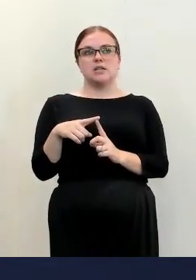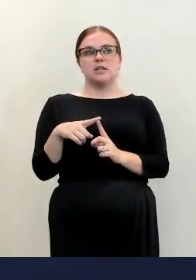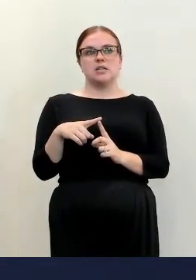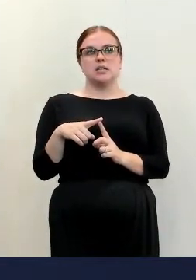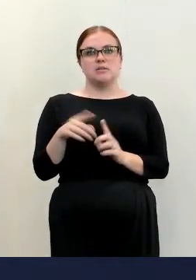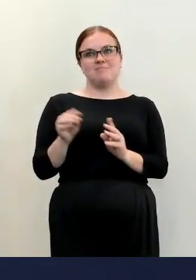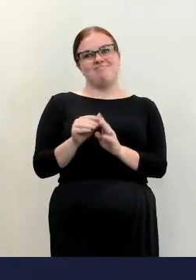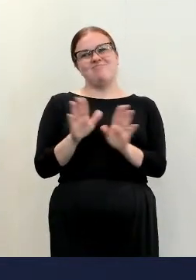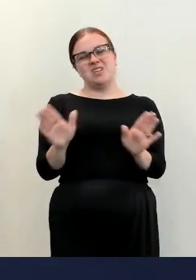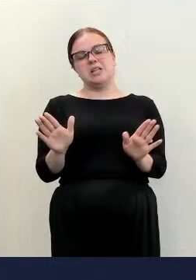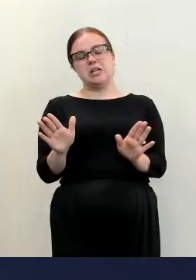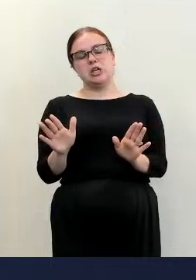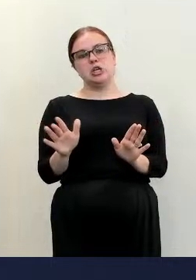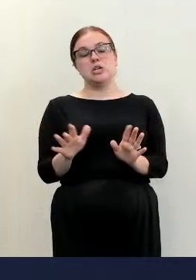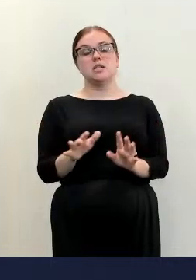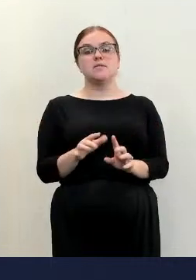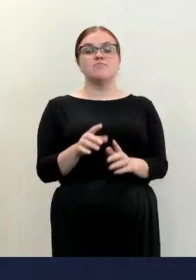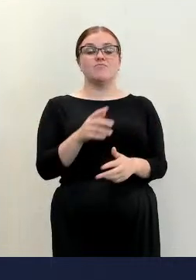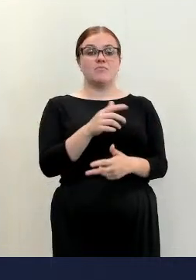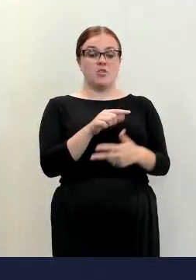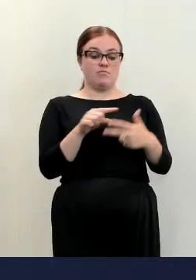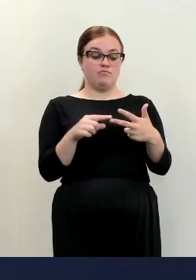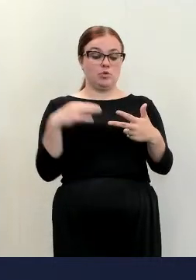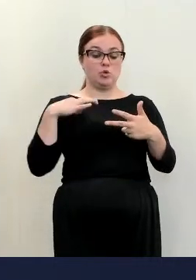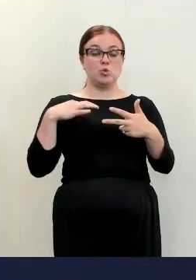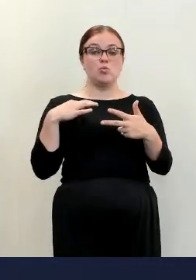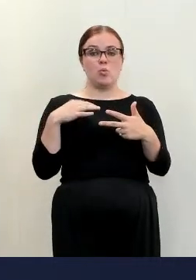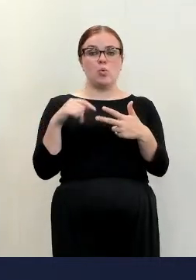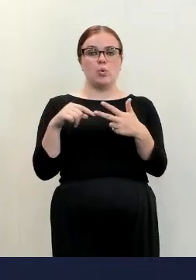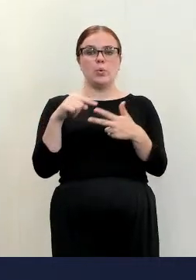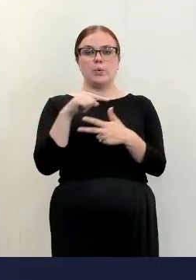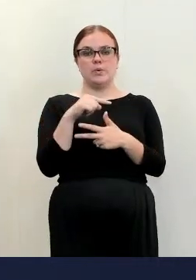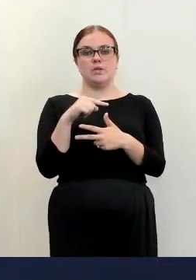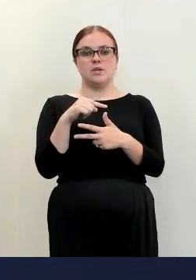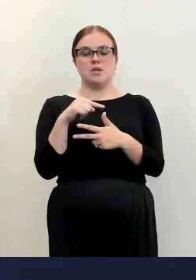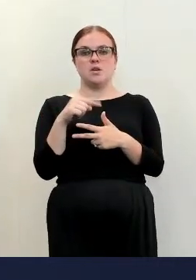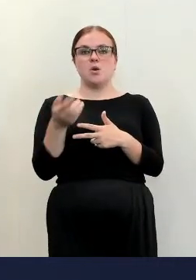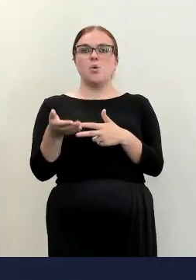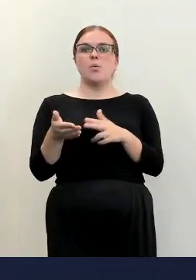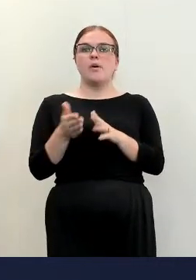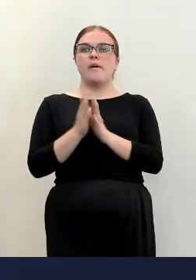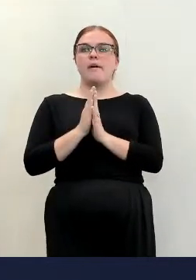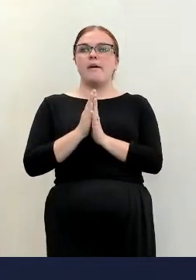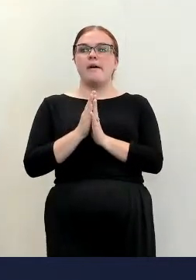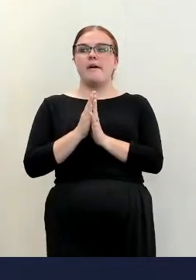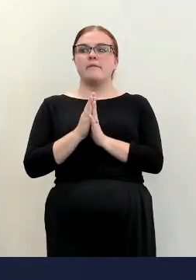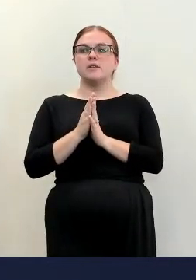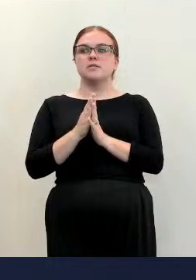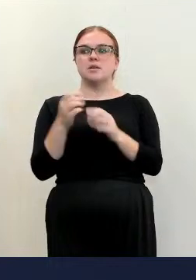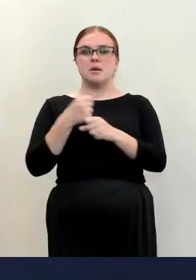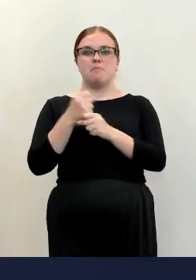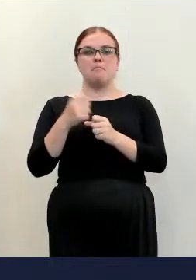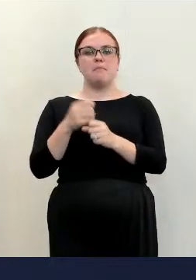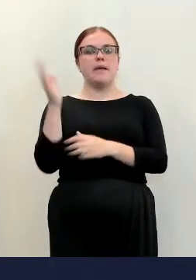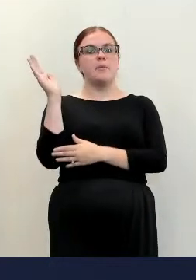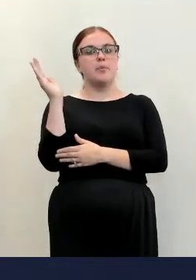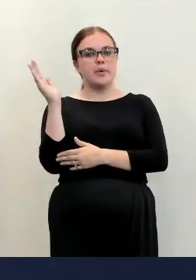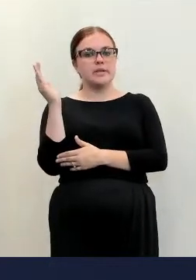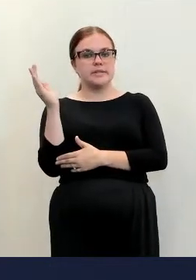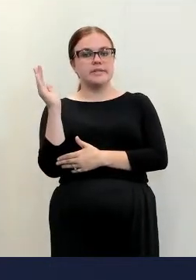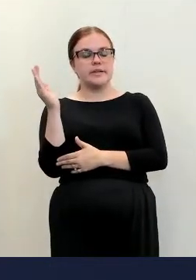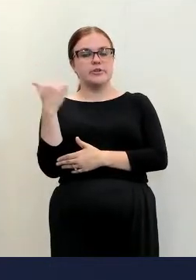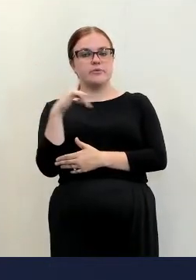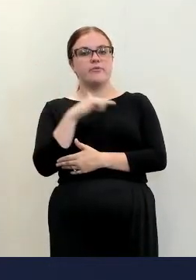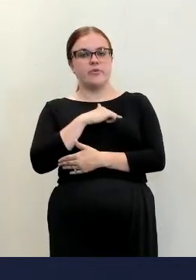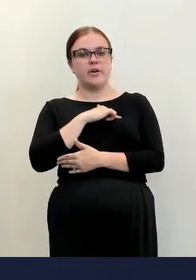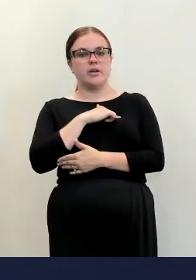clear cut, especially after the top 3 scores. We asked them to make a presentation for us, virtually,